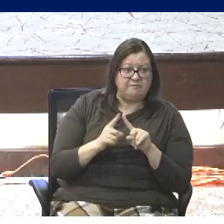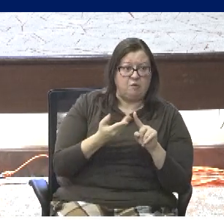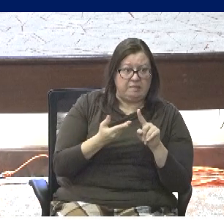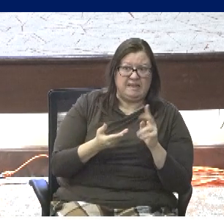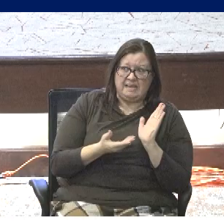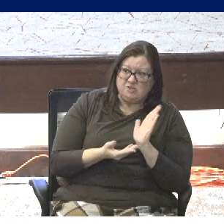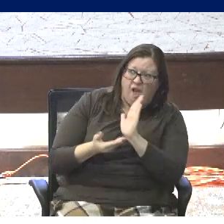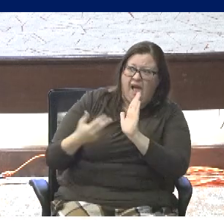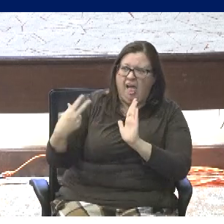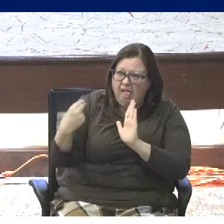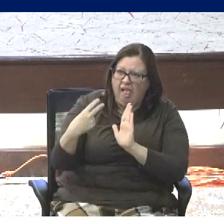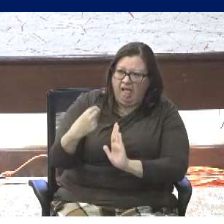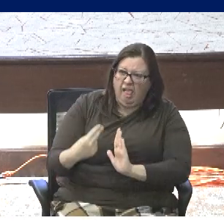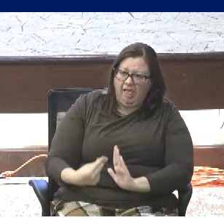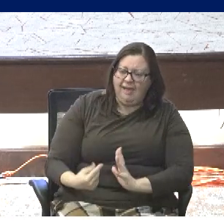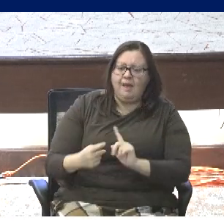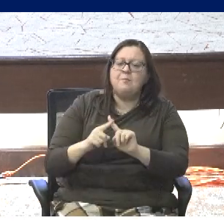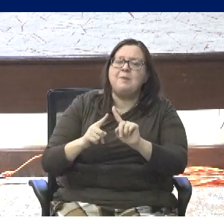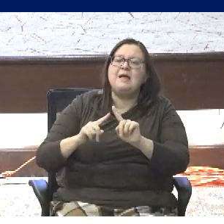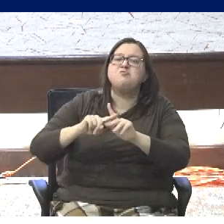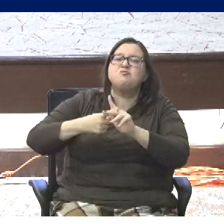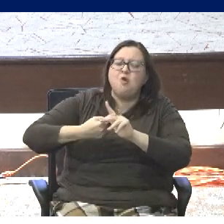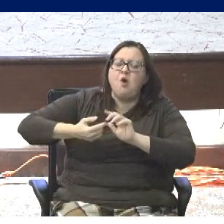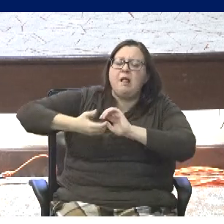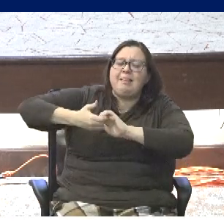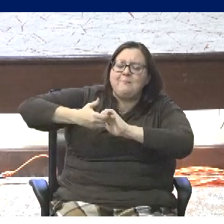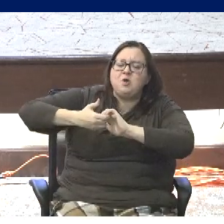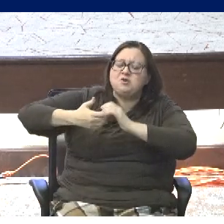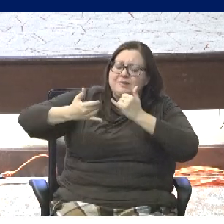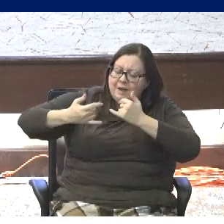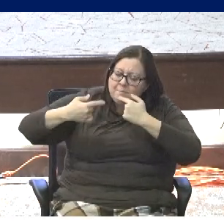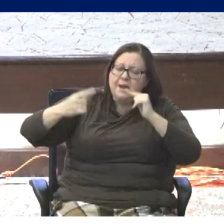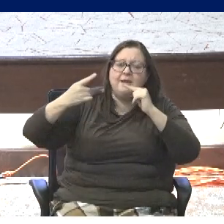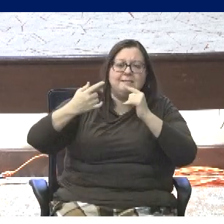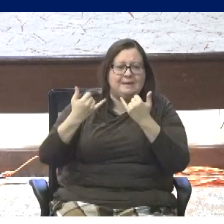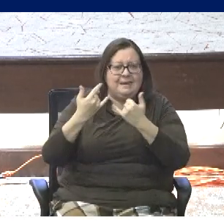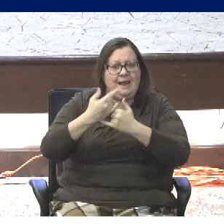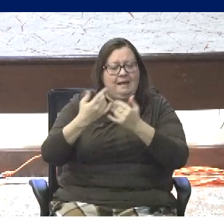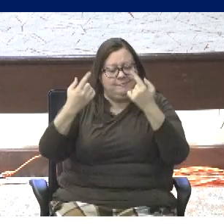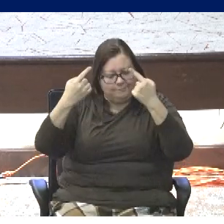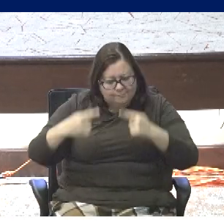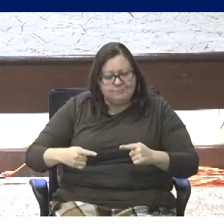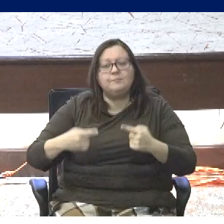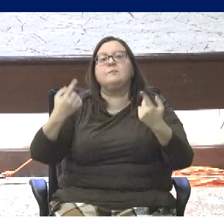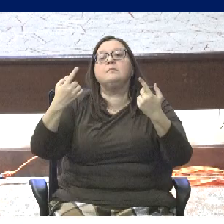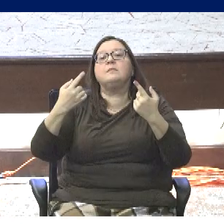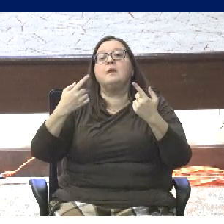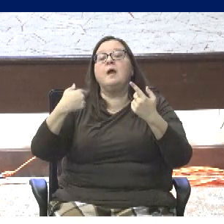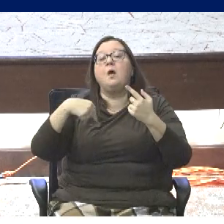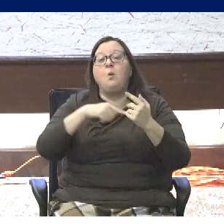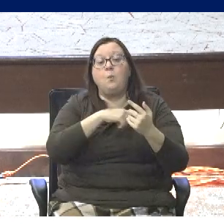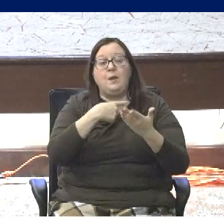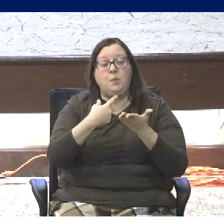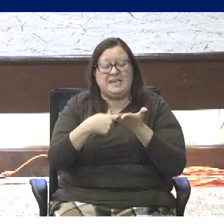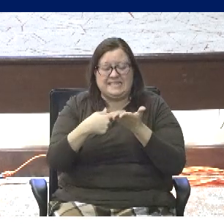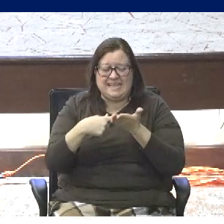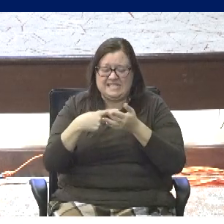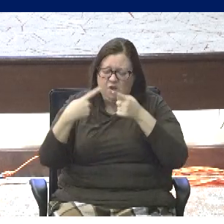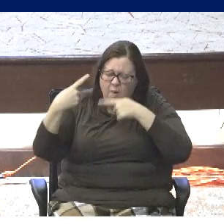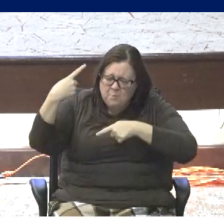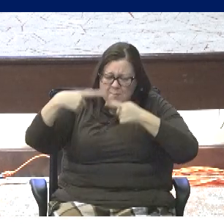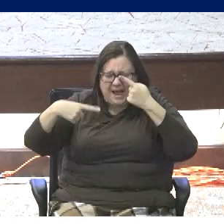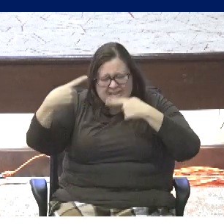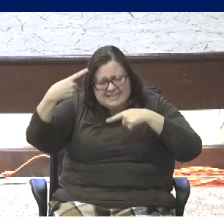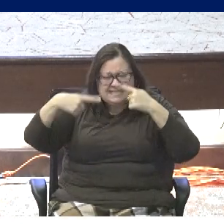was a way to start the collaboration to get to where we are today. And we're not going to go into all of the compromises